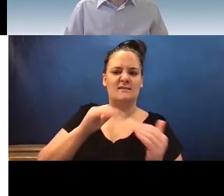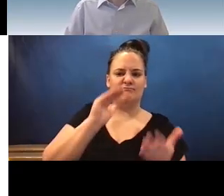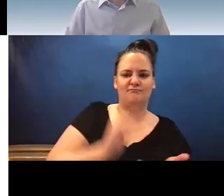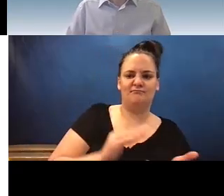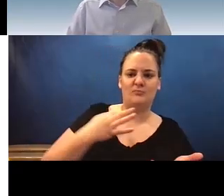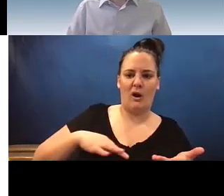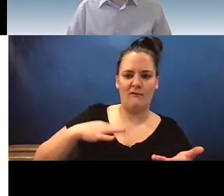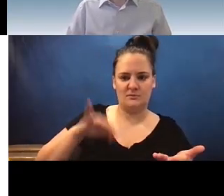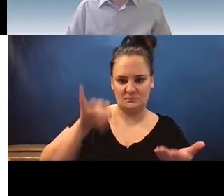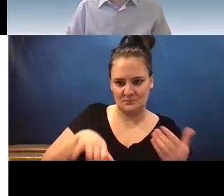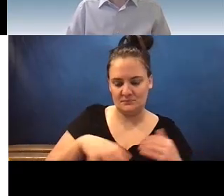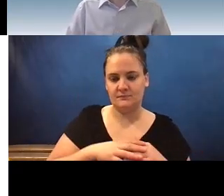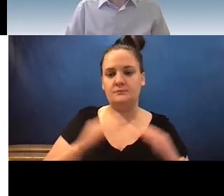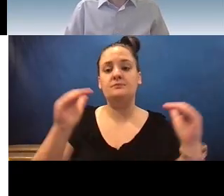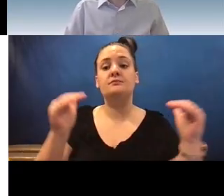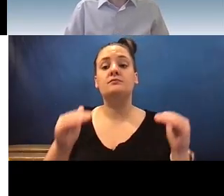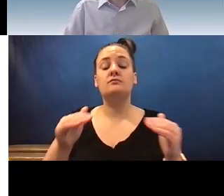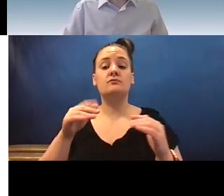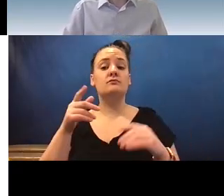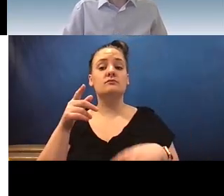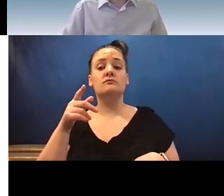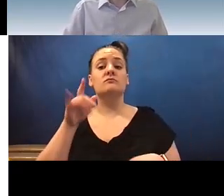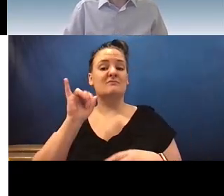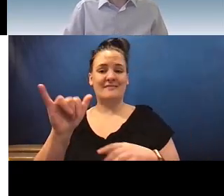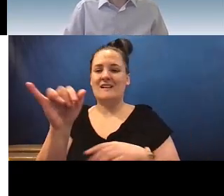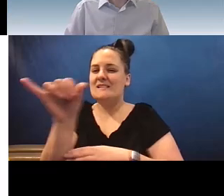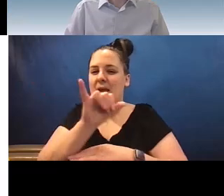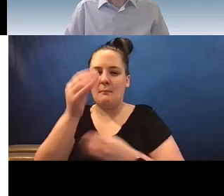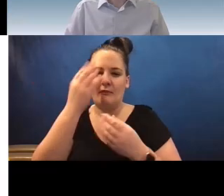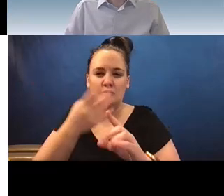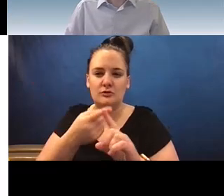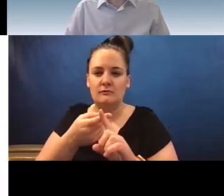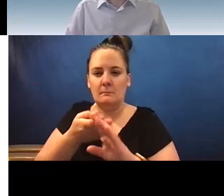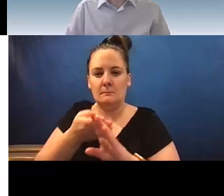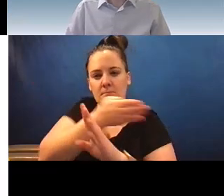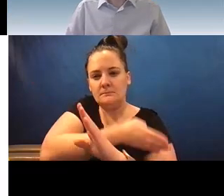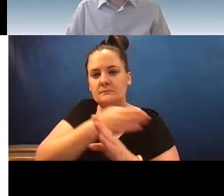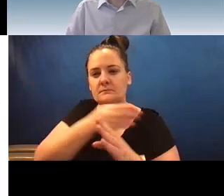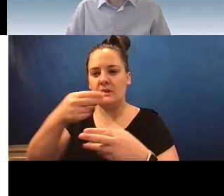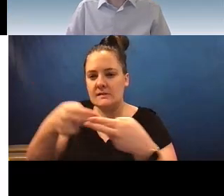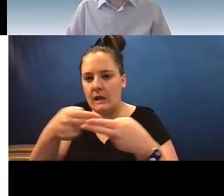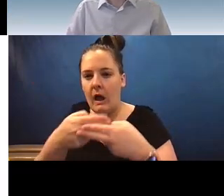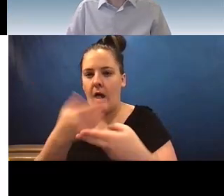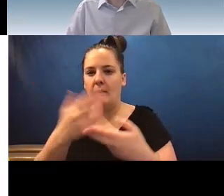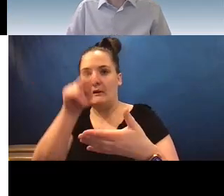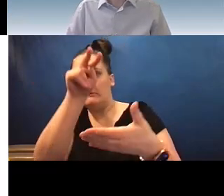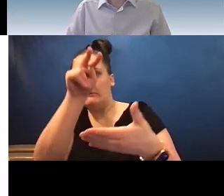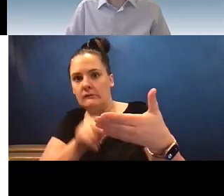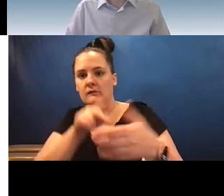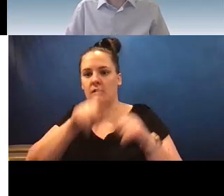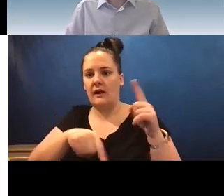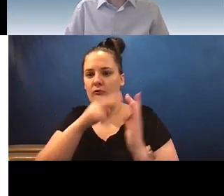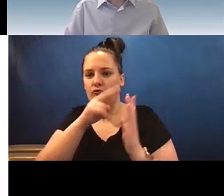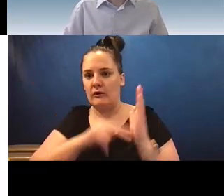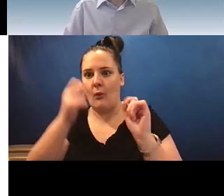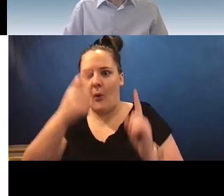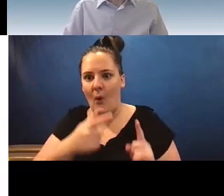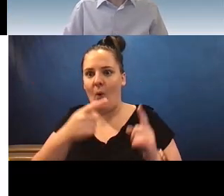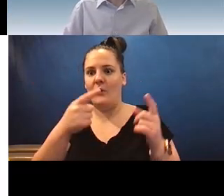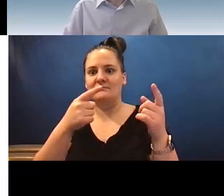The same information in the previous table is shown here with all of our other hospitals. I know you might not have gotten a chance to read every hospital name on the last